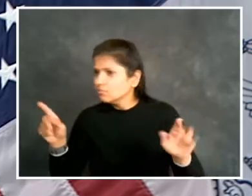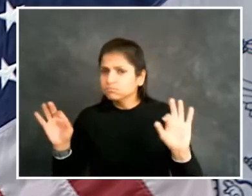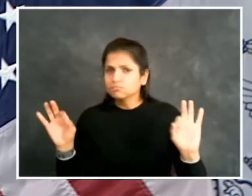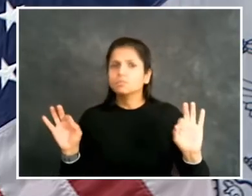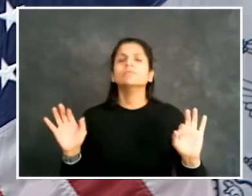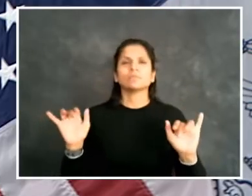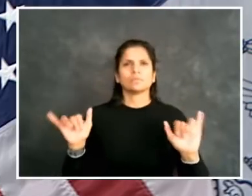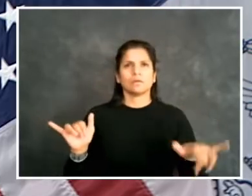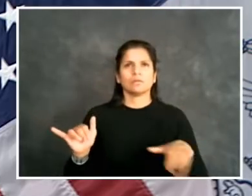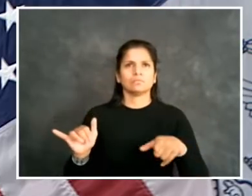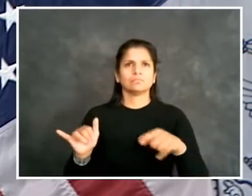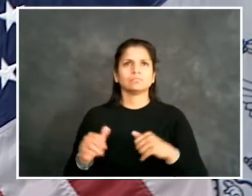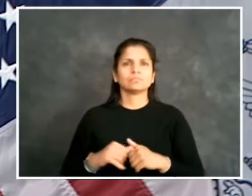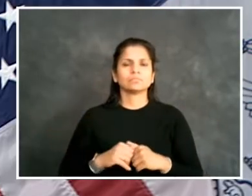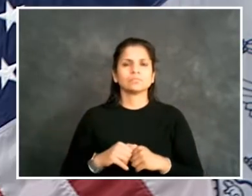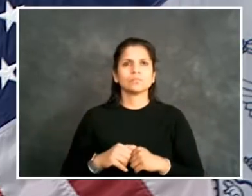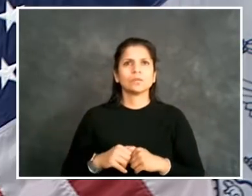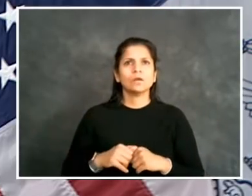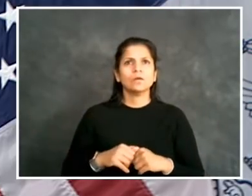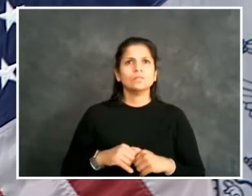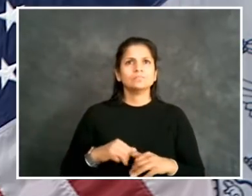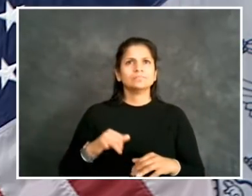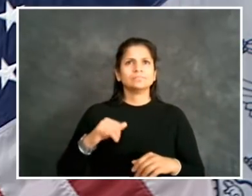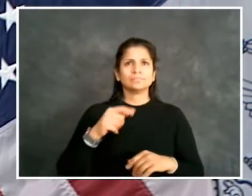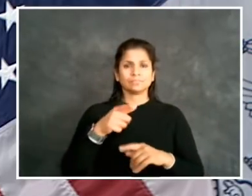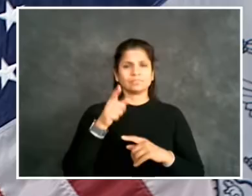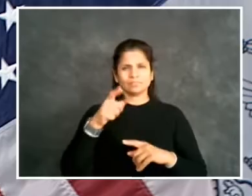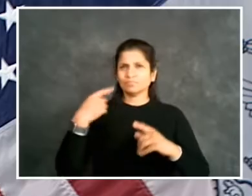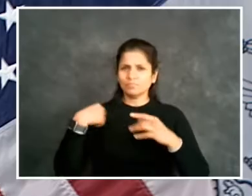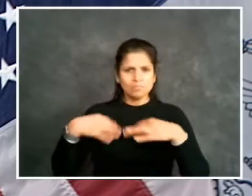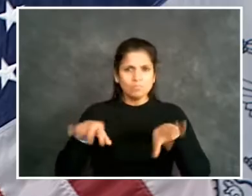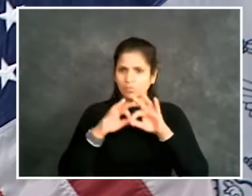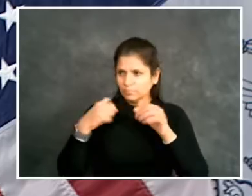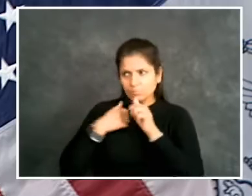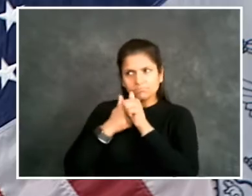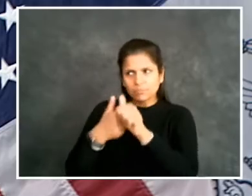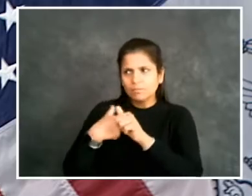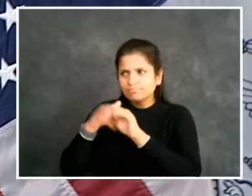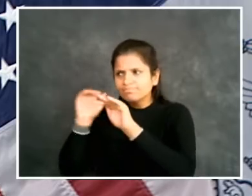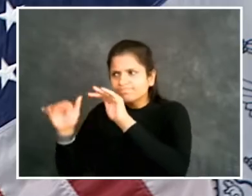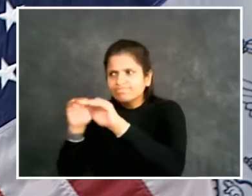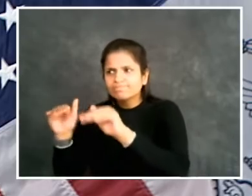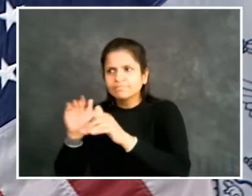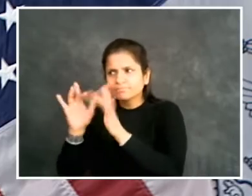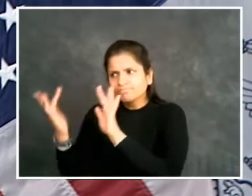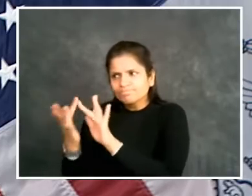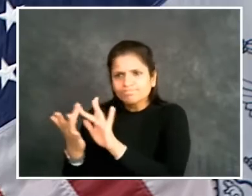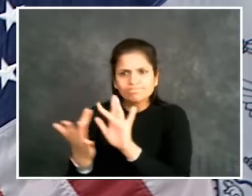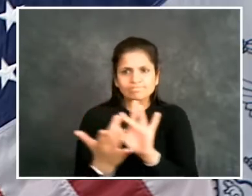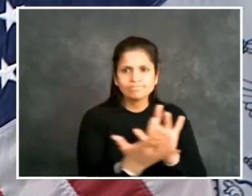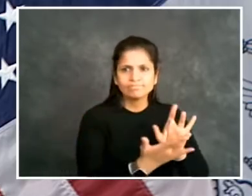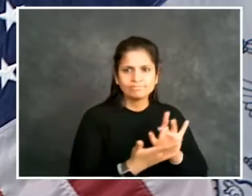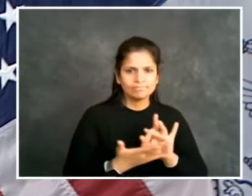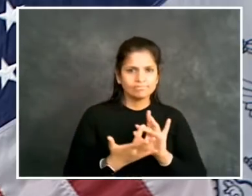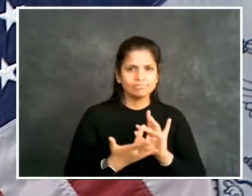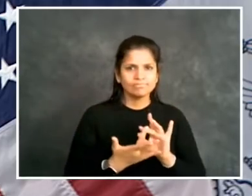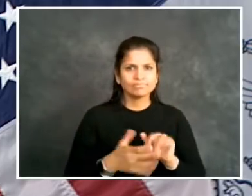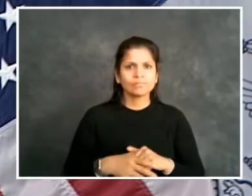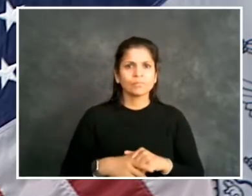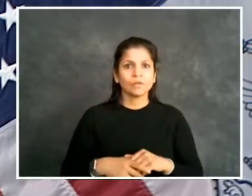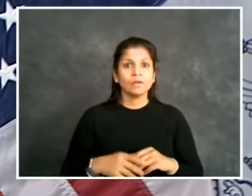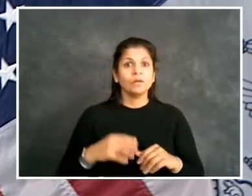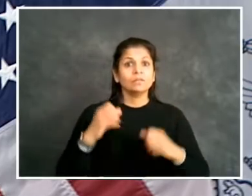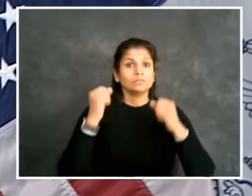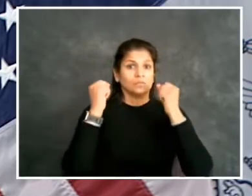there has been an outreach effort. There definitely is a substantial amount of refrigerated trucks